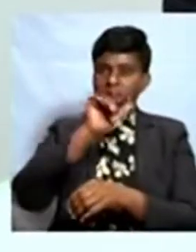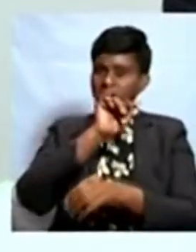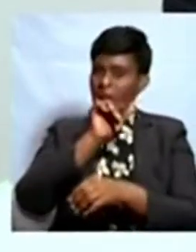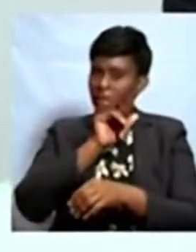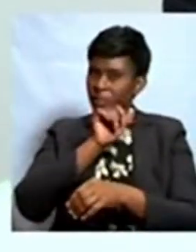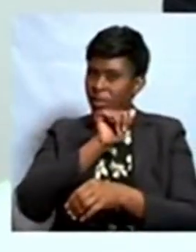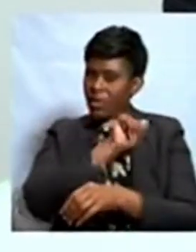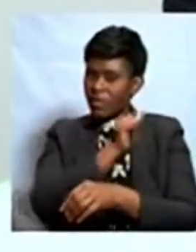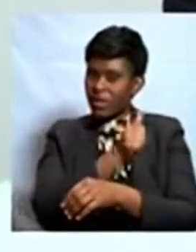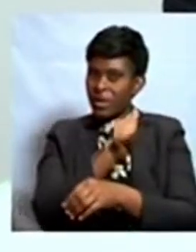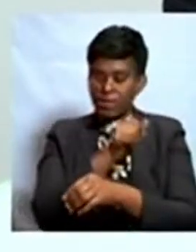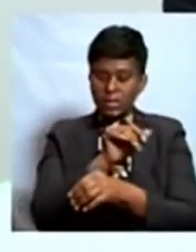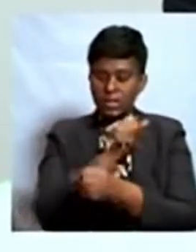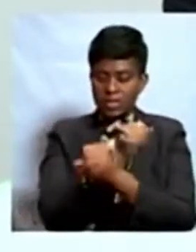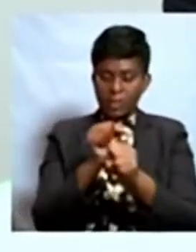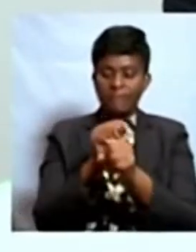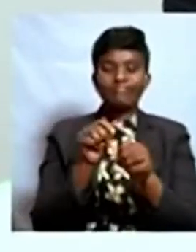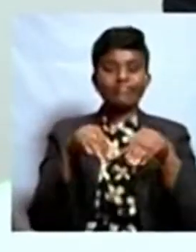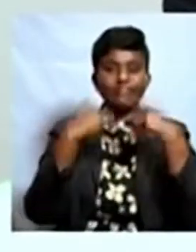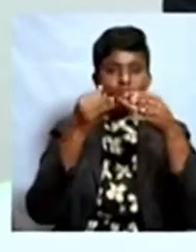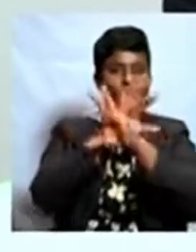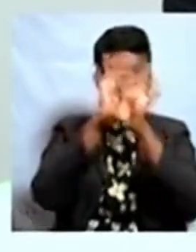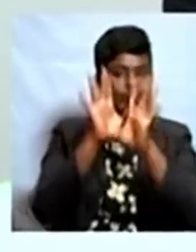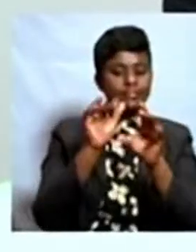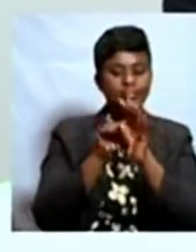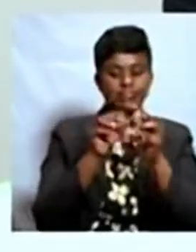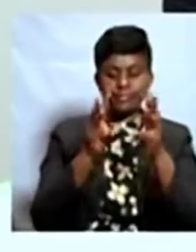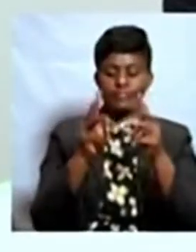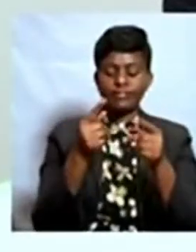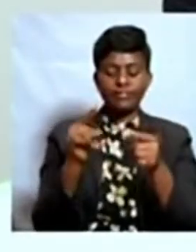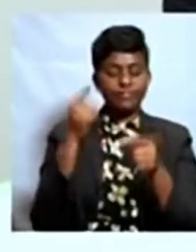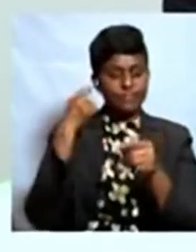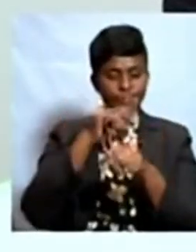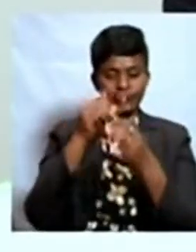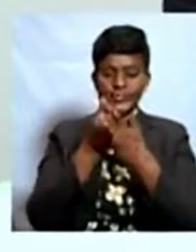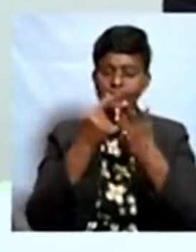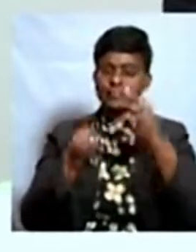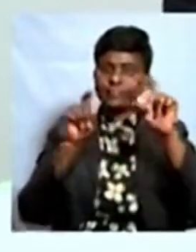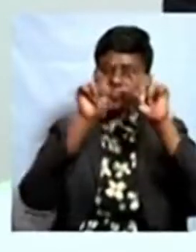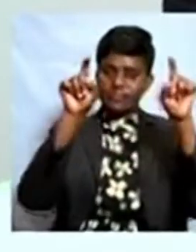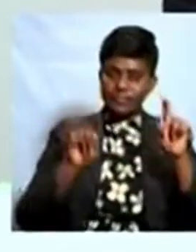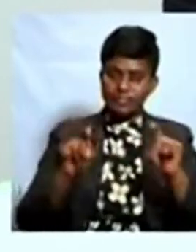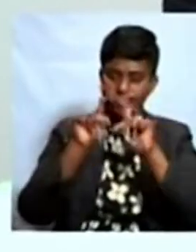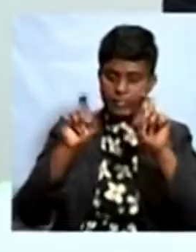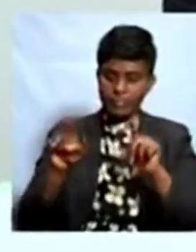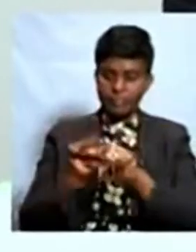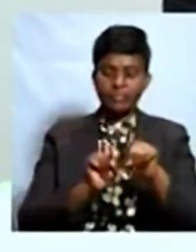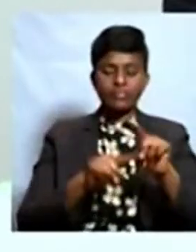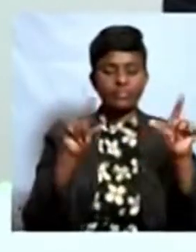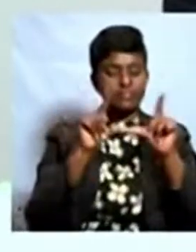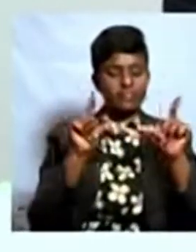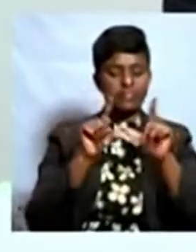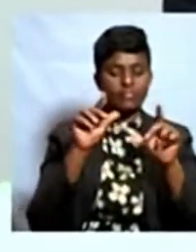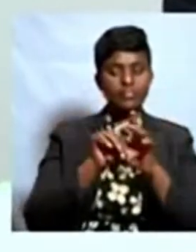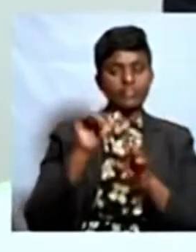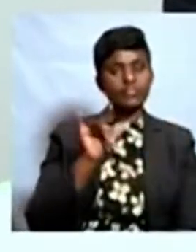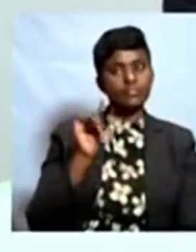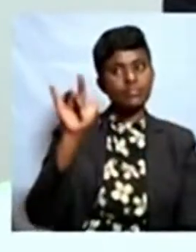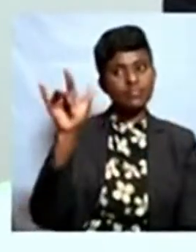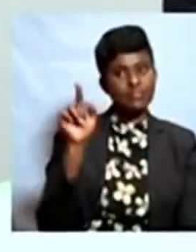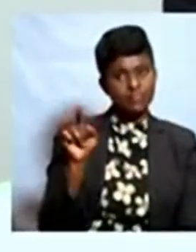Provide clarity on the manner and form of applications for certificates and licenses in aviation.